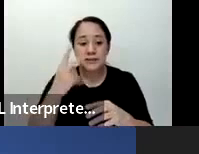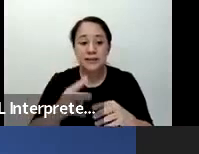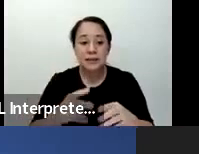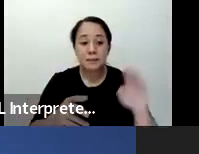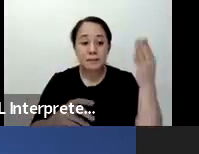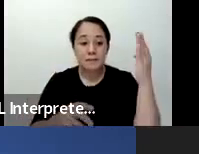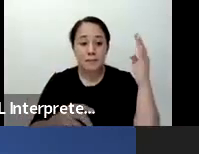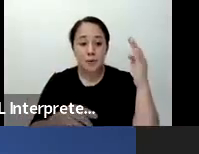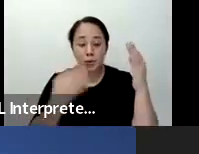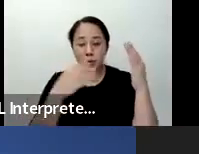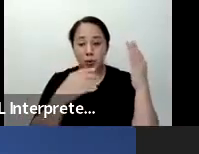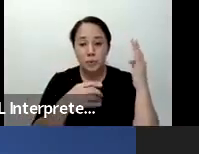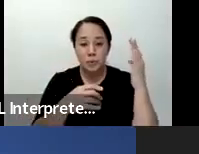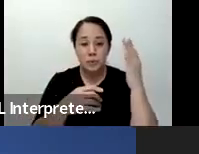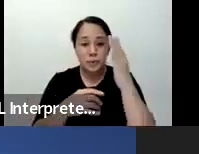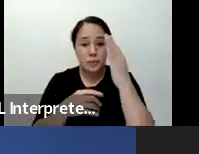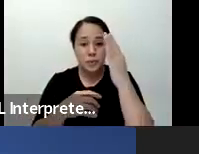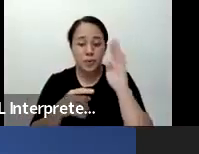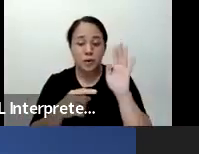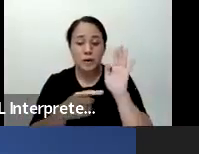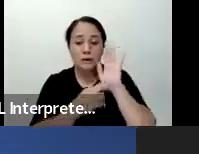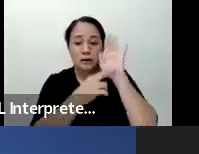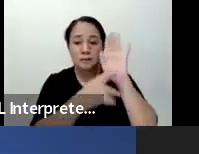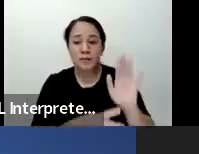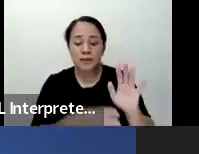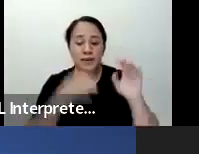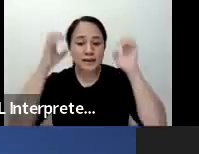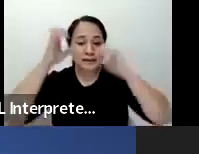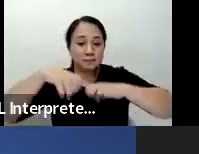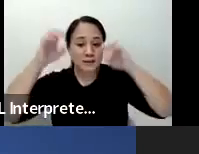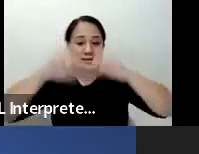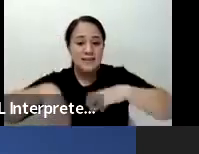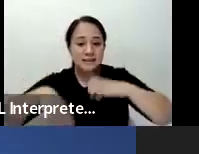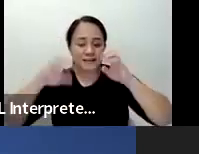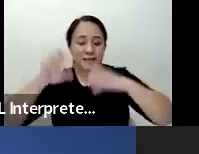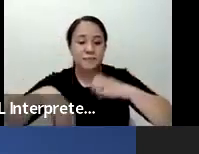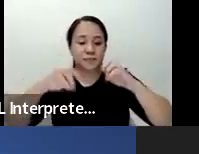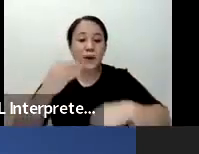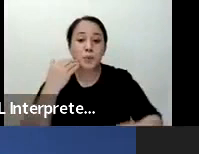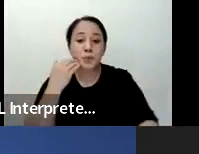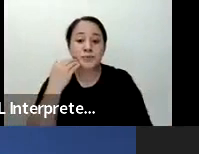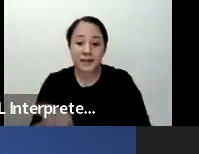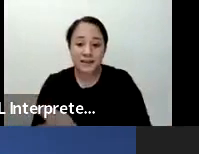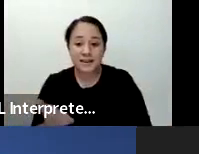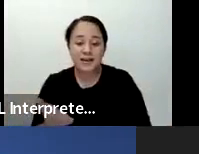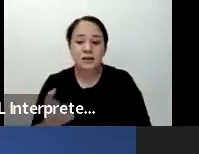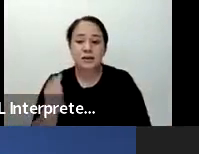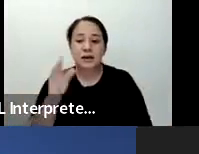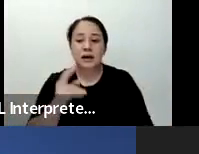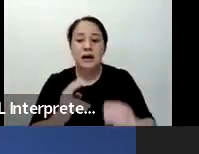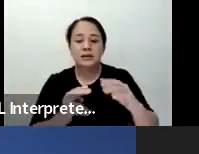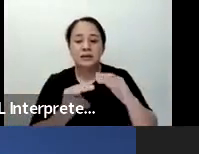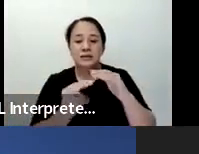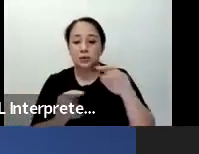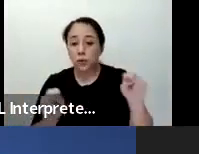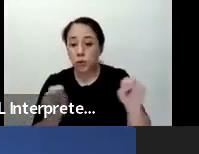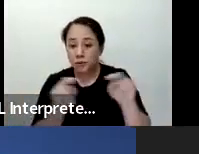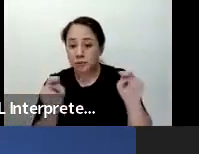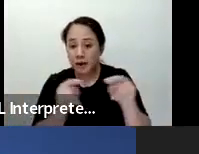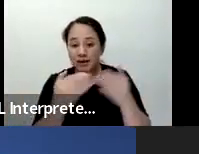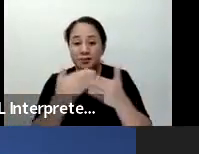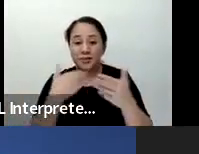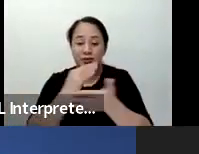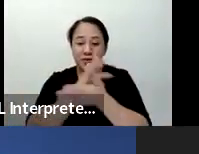line represents the expected number of deaths under normal and